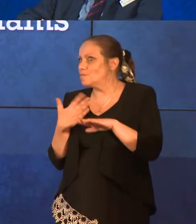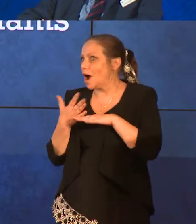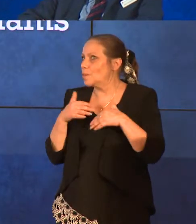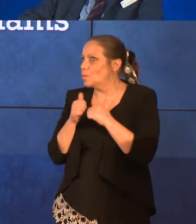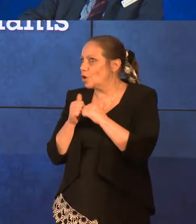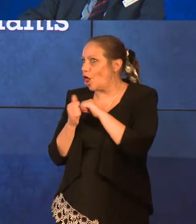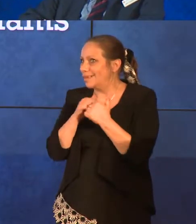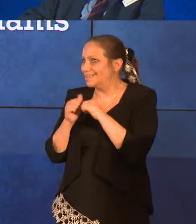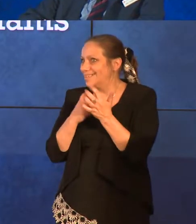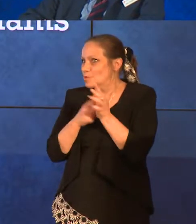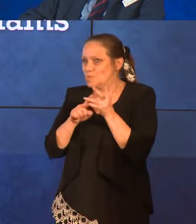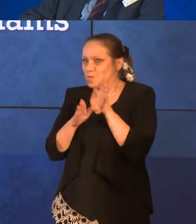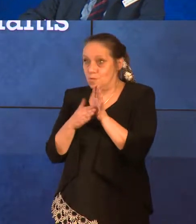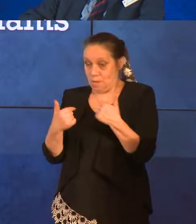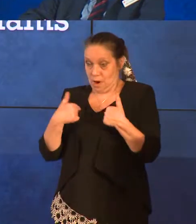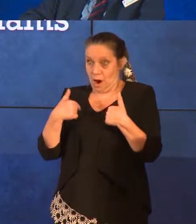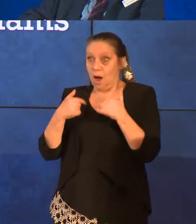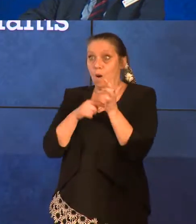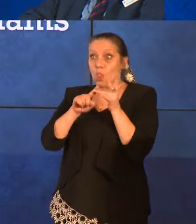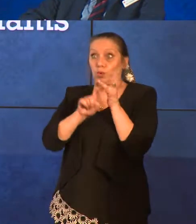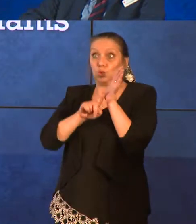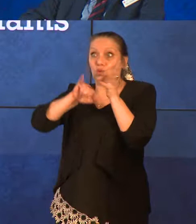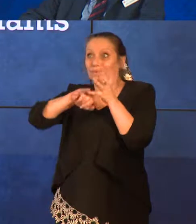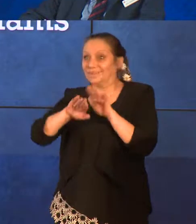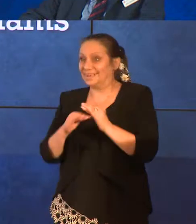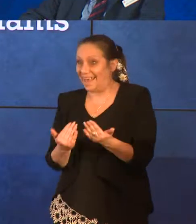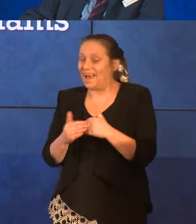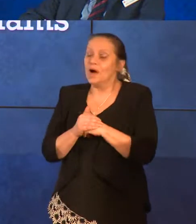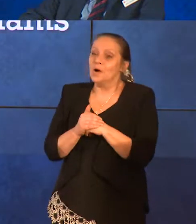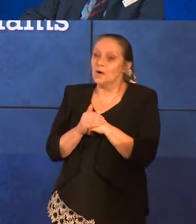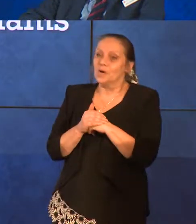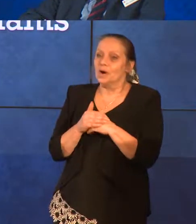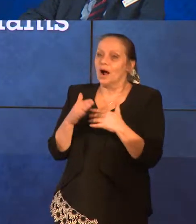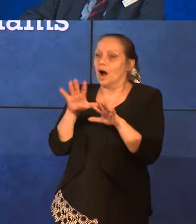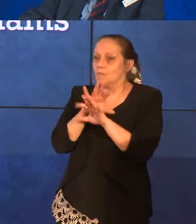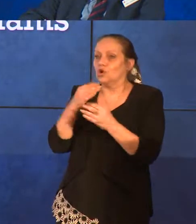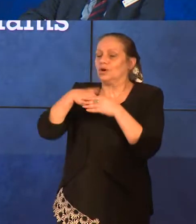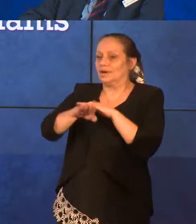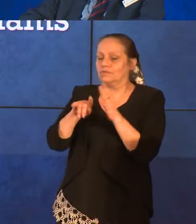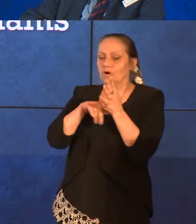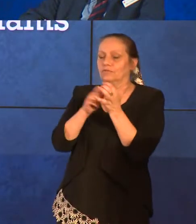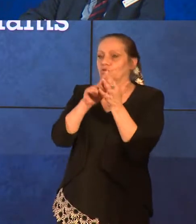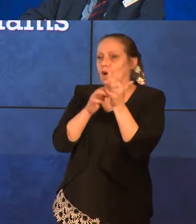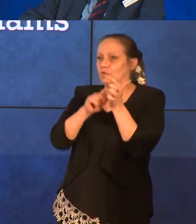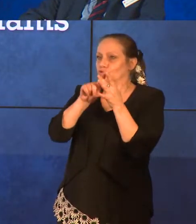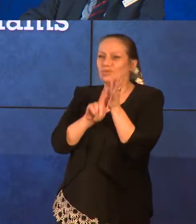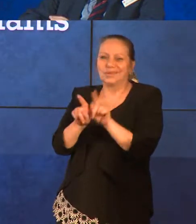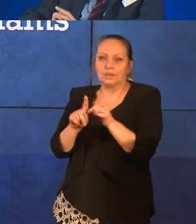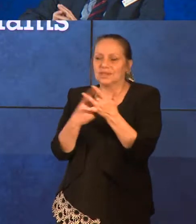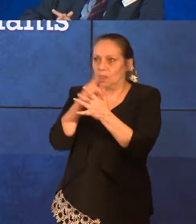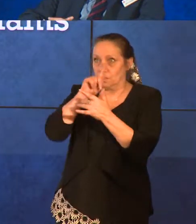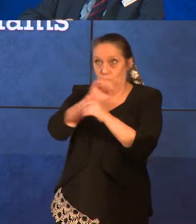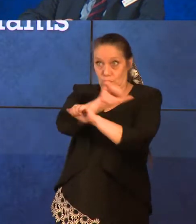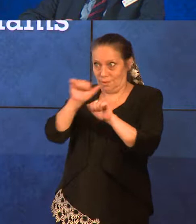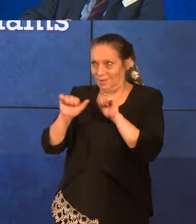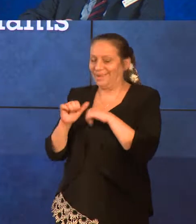way of opening, I'm not on the tools anymore, so I'm not batting up in court or in the tribunal like lots of you in the room are, but my